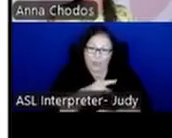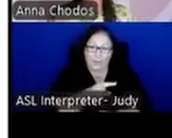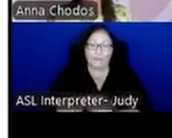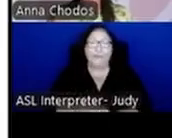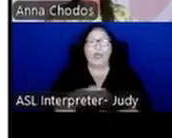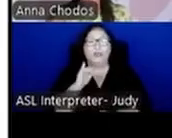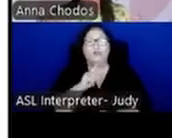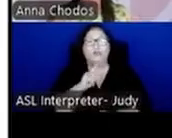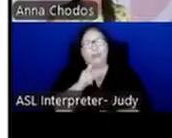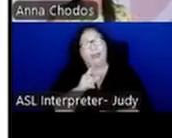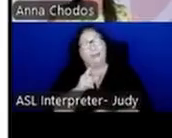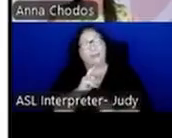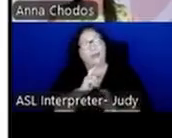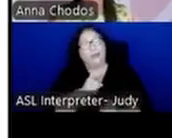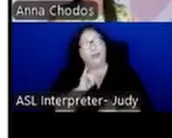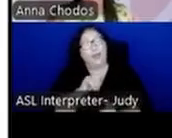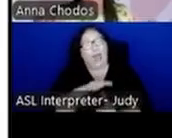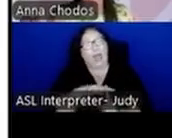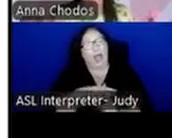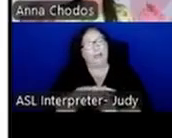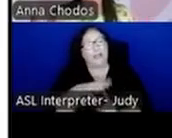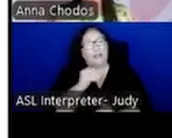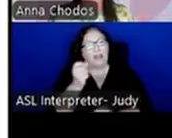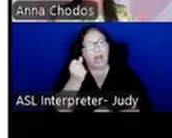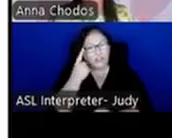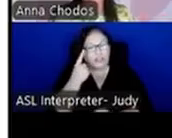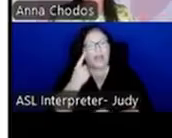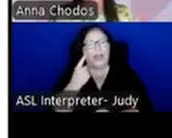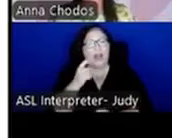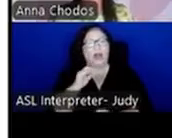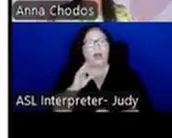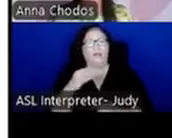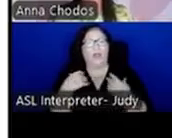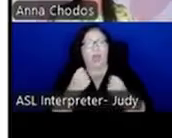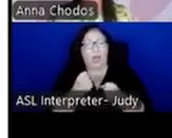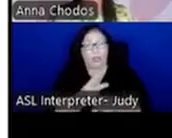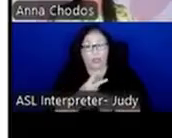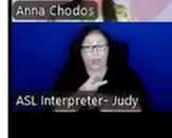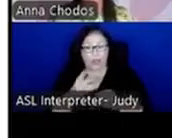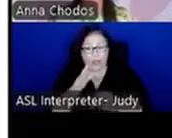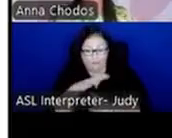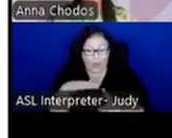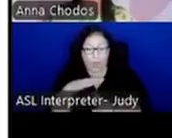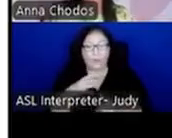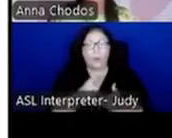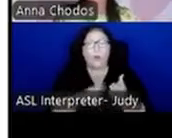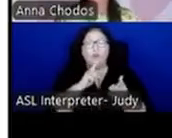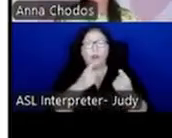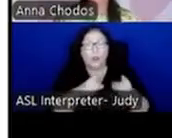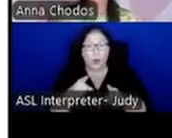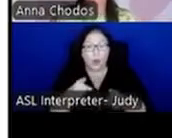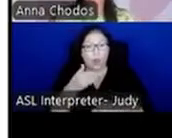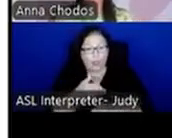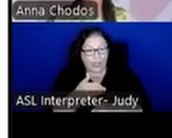that understanding of the healthcare environment and what's really going on there and what's really feasible, bringing that